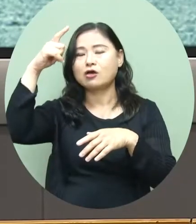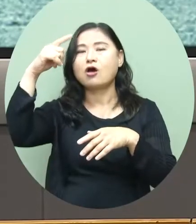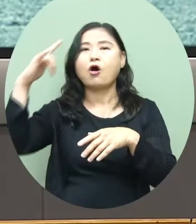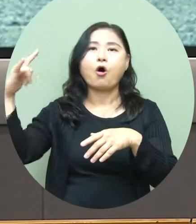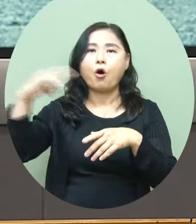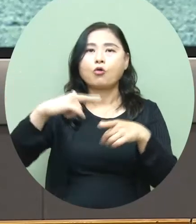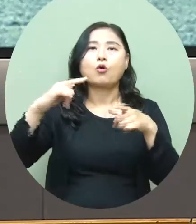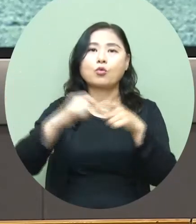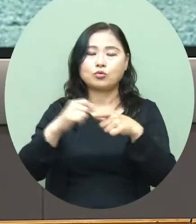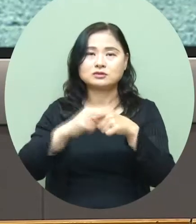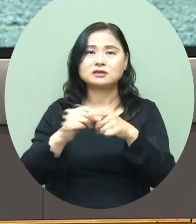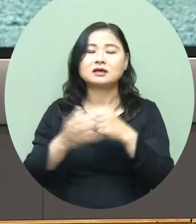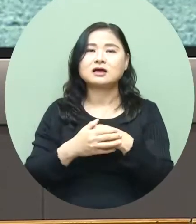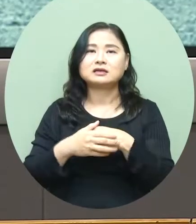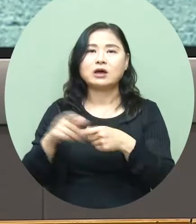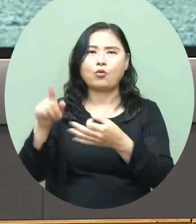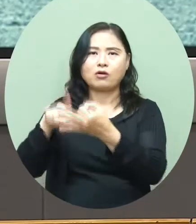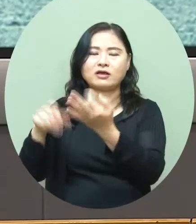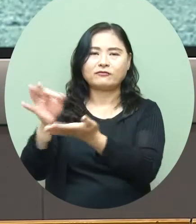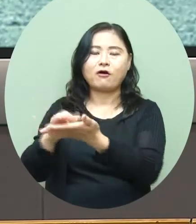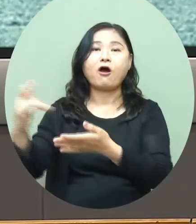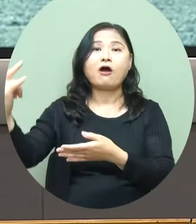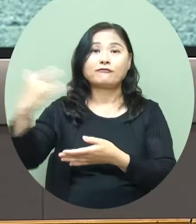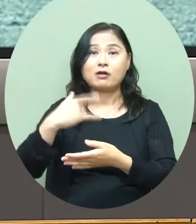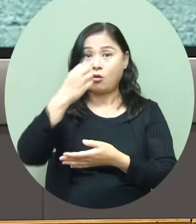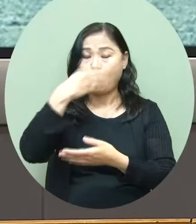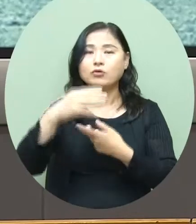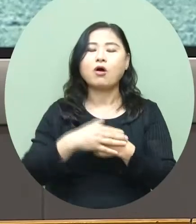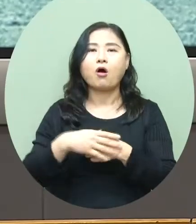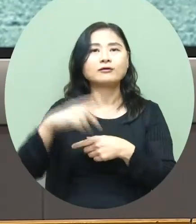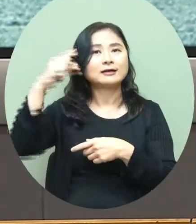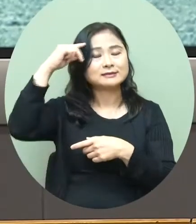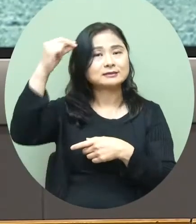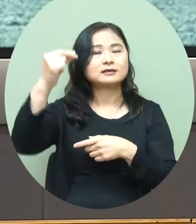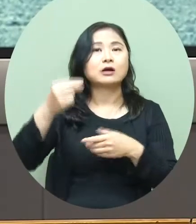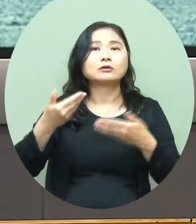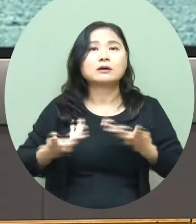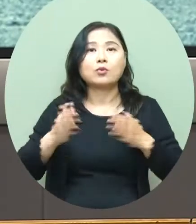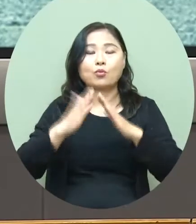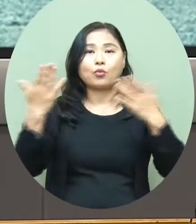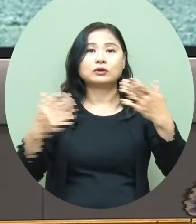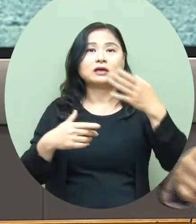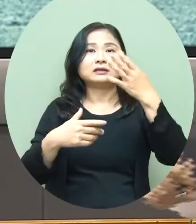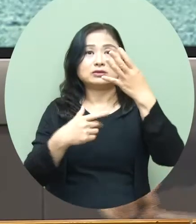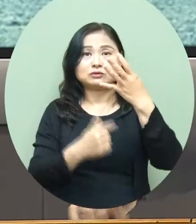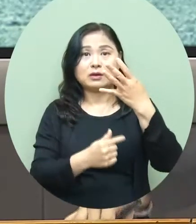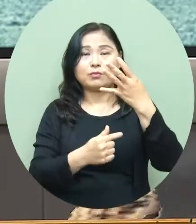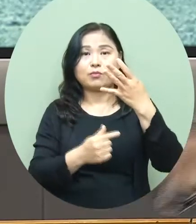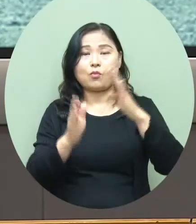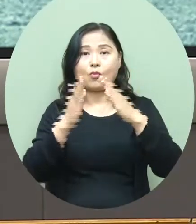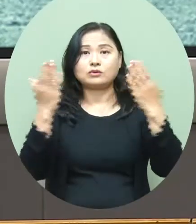Istanbul to Hong Kong for 7 days, starting from today, 10th of April. And we will announce it in our press release